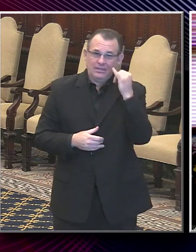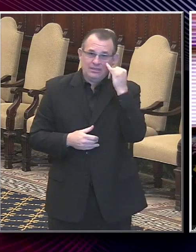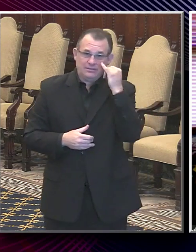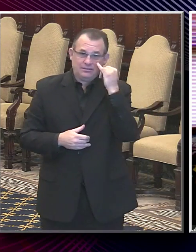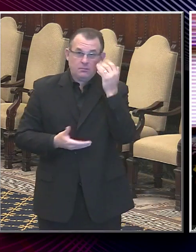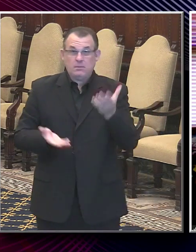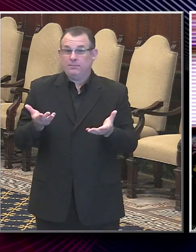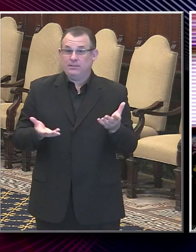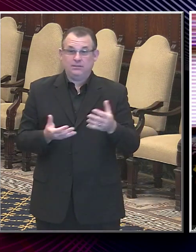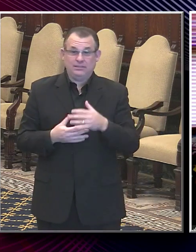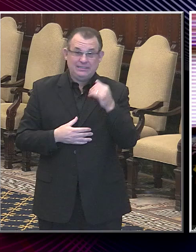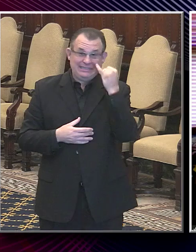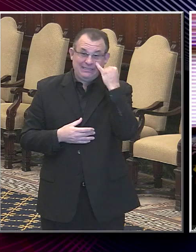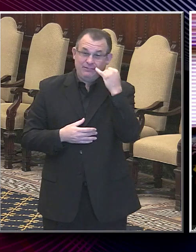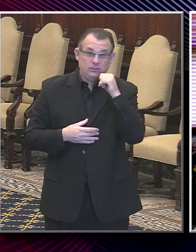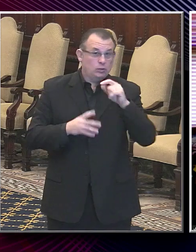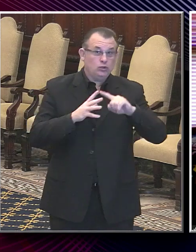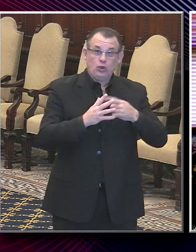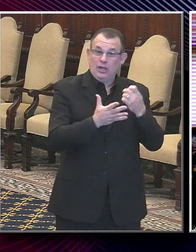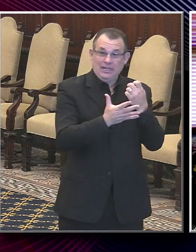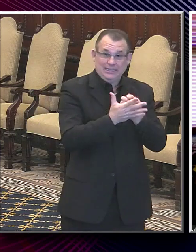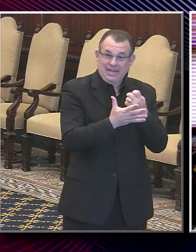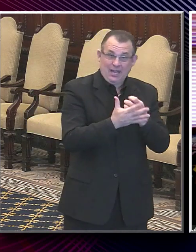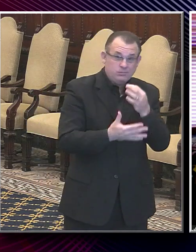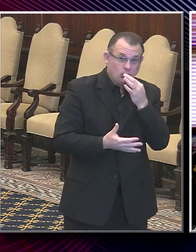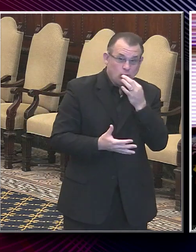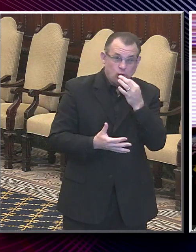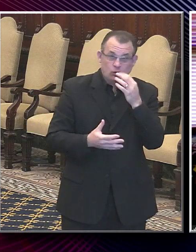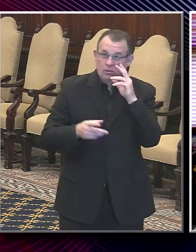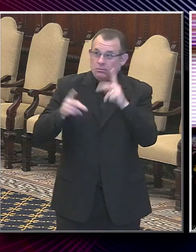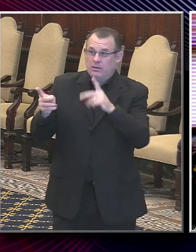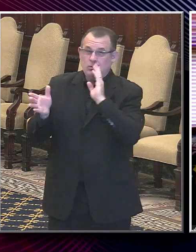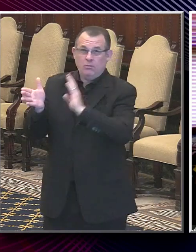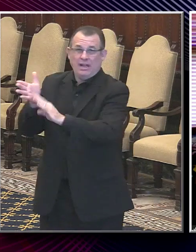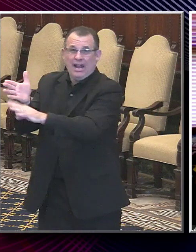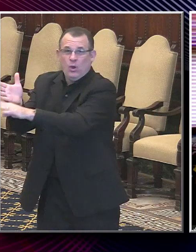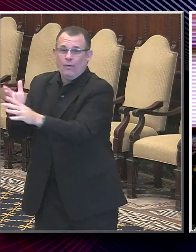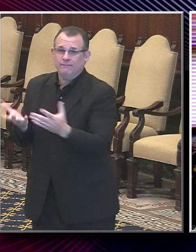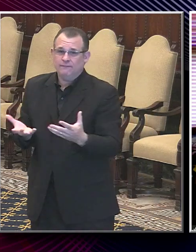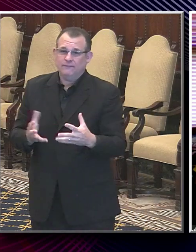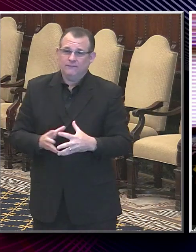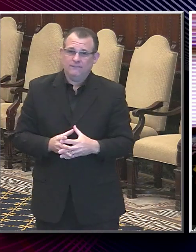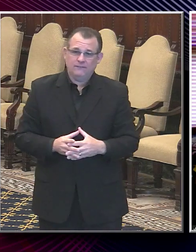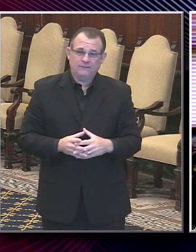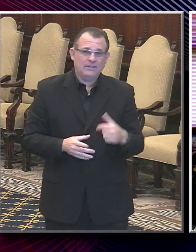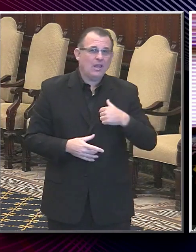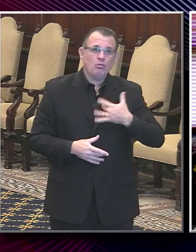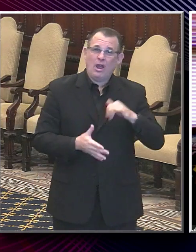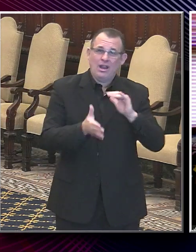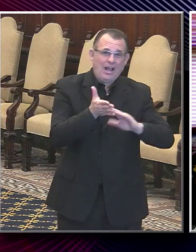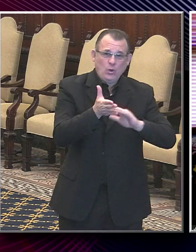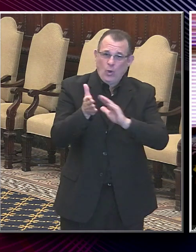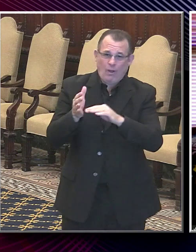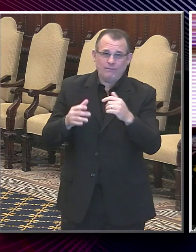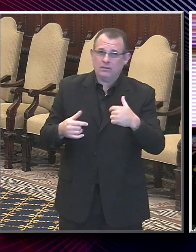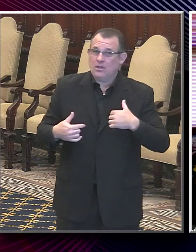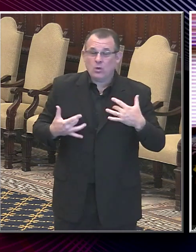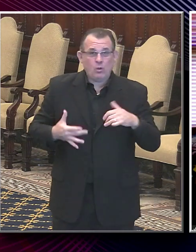because of our contractual situations with our employees, which would wind up having to lay off police and firefighters, which I'm not interested in